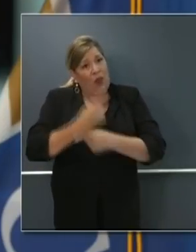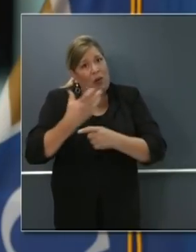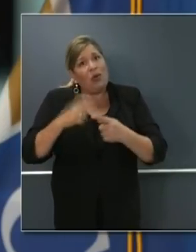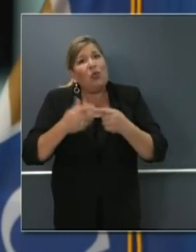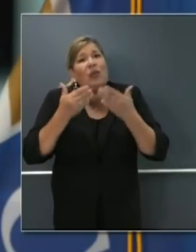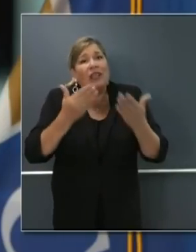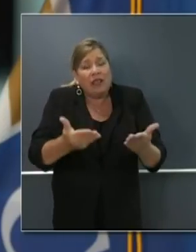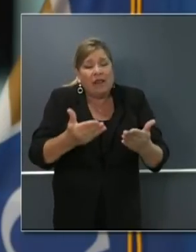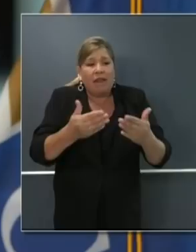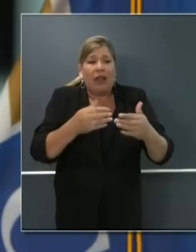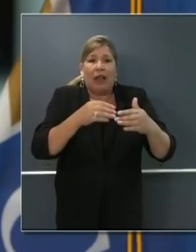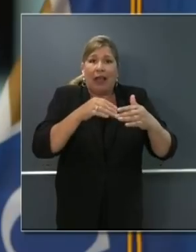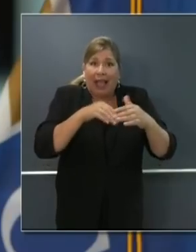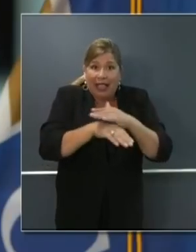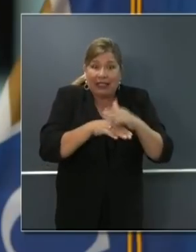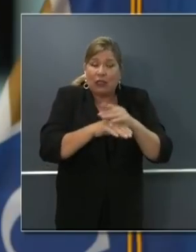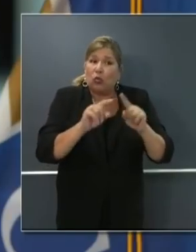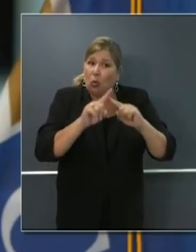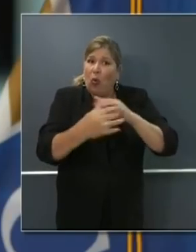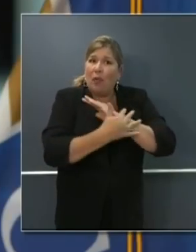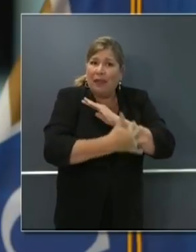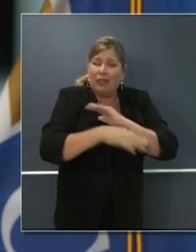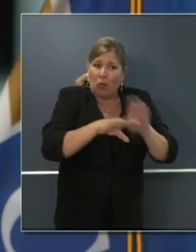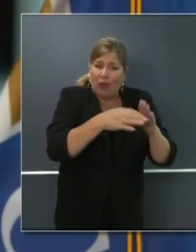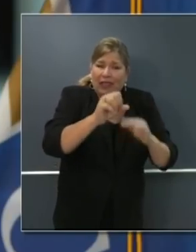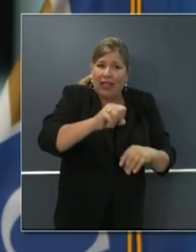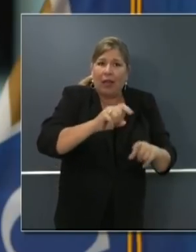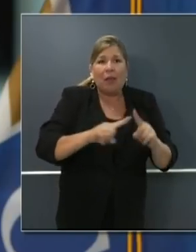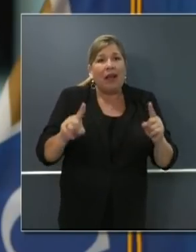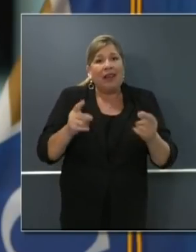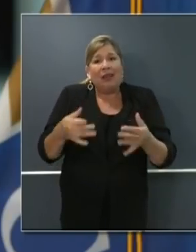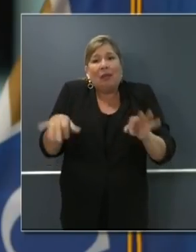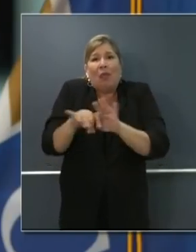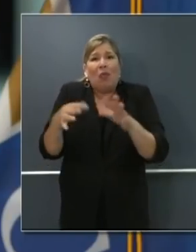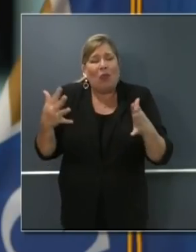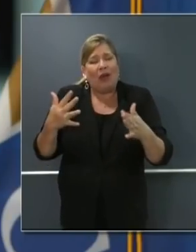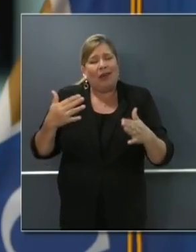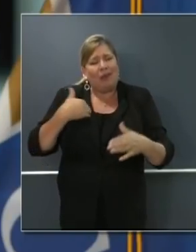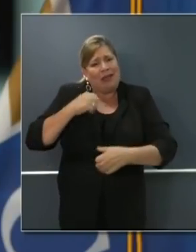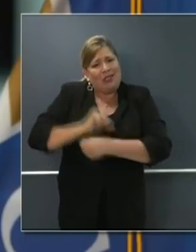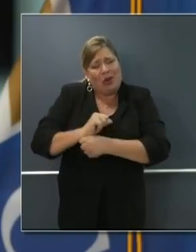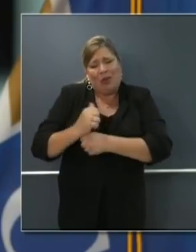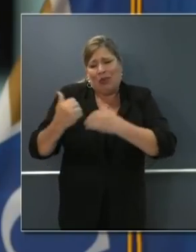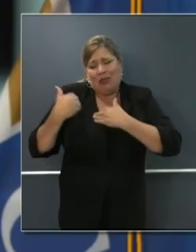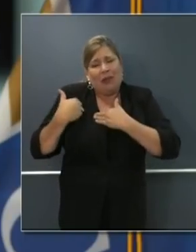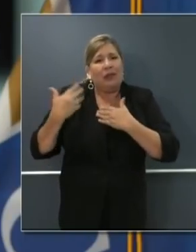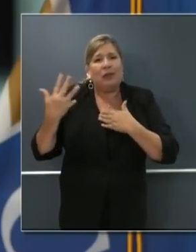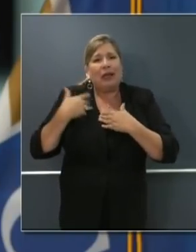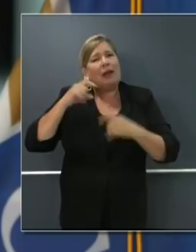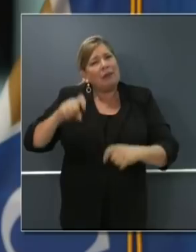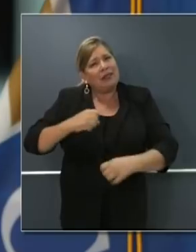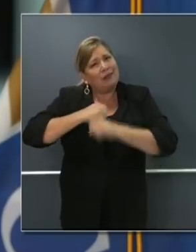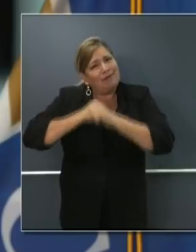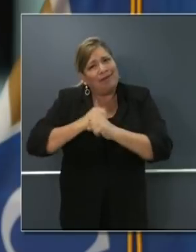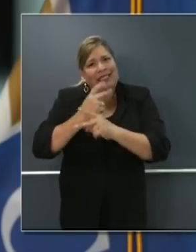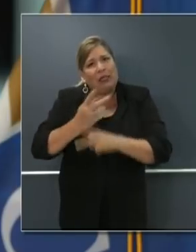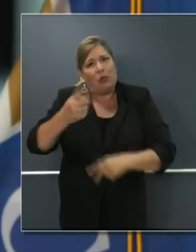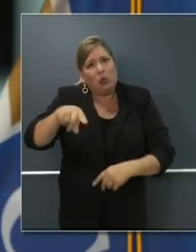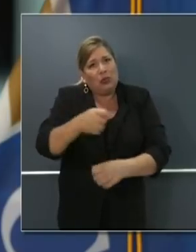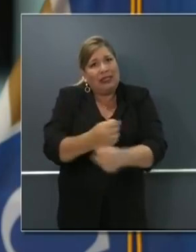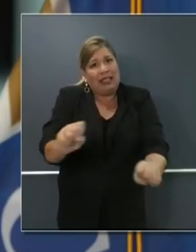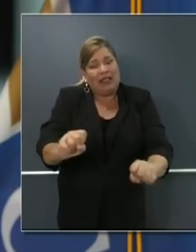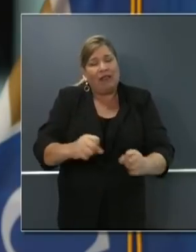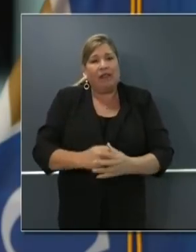not an or. And my job as governor is to keep you safe. And when our health folks tell me